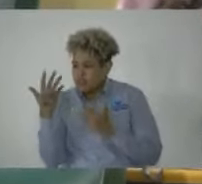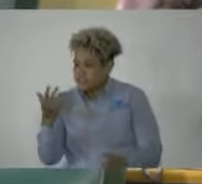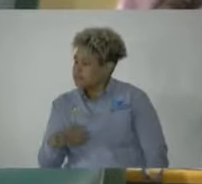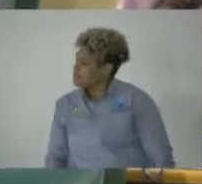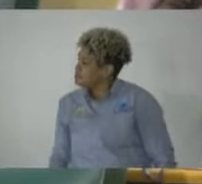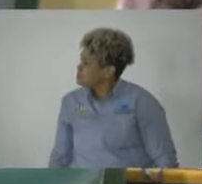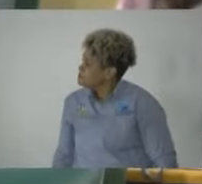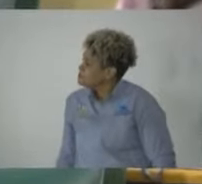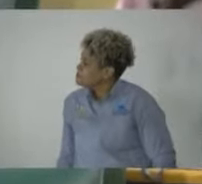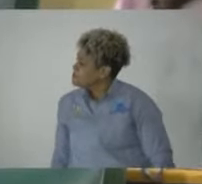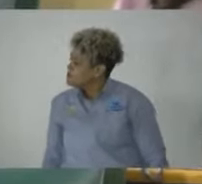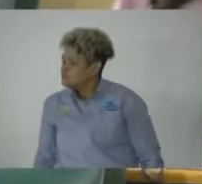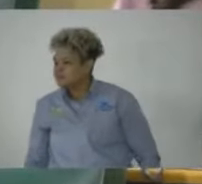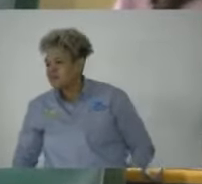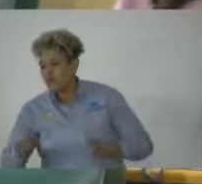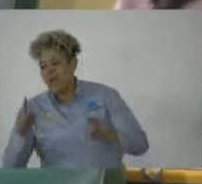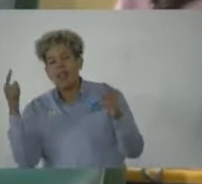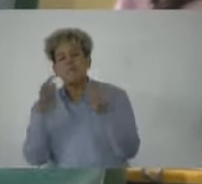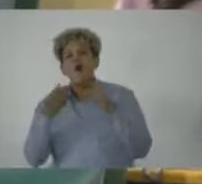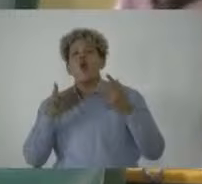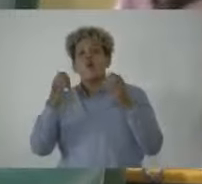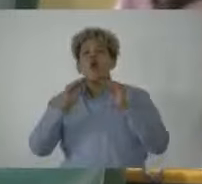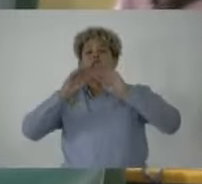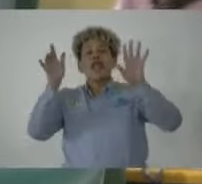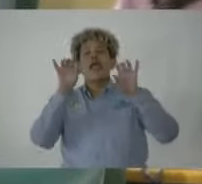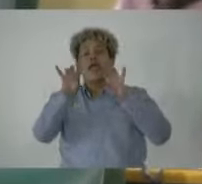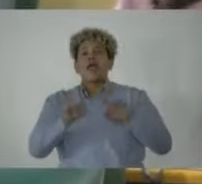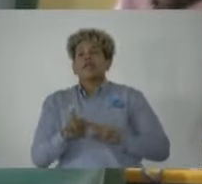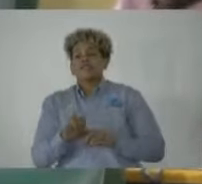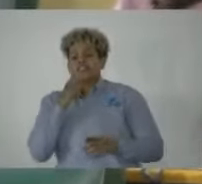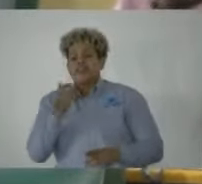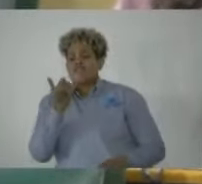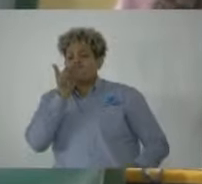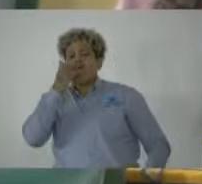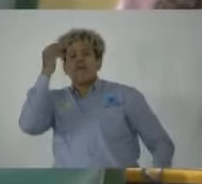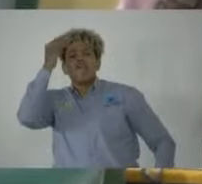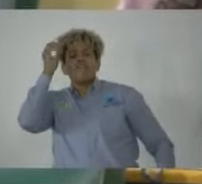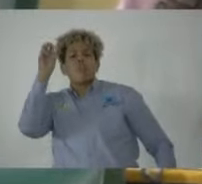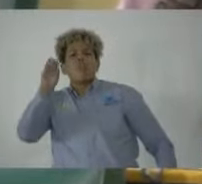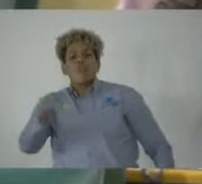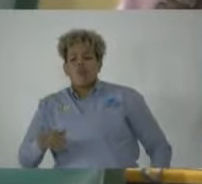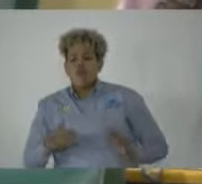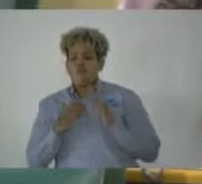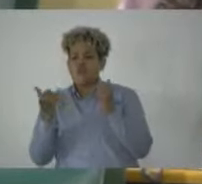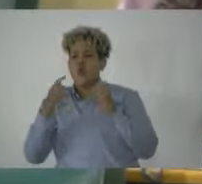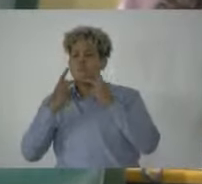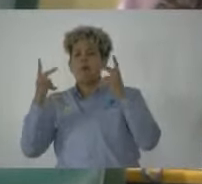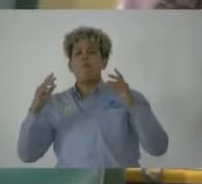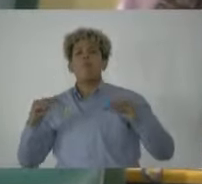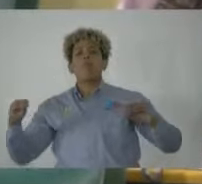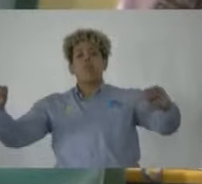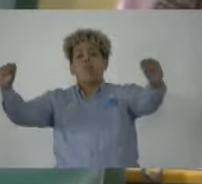Now, Madam Speaker, while I'm on this point, I want to just clear up a piece of misinformation that's often in the public domain.